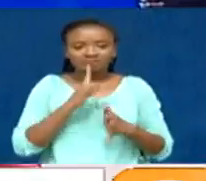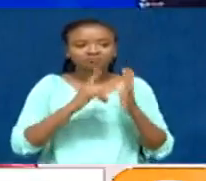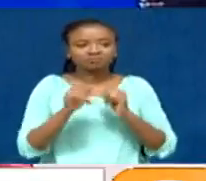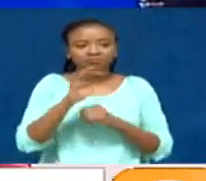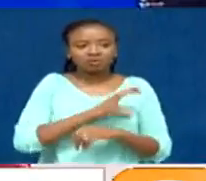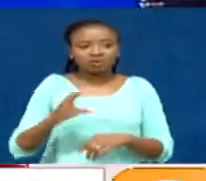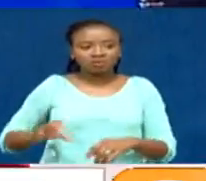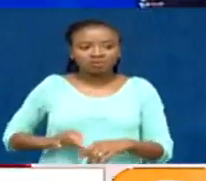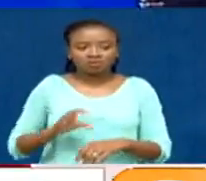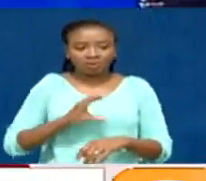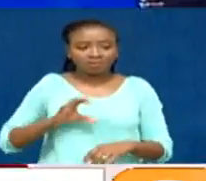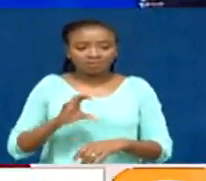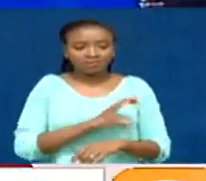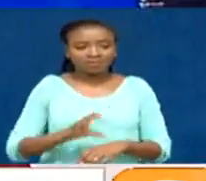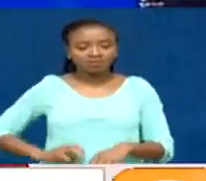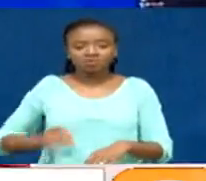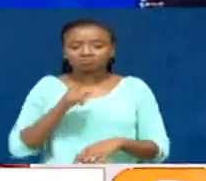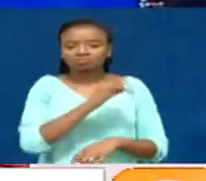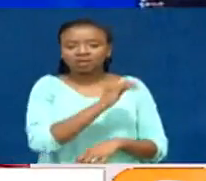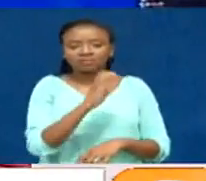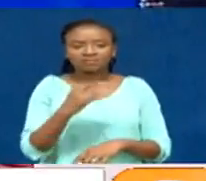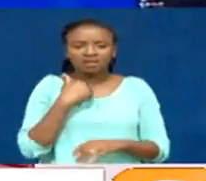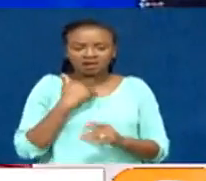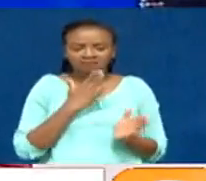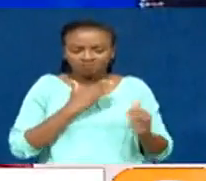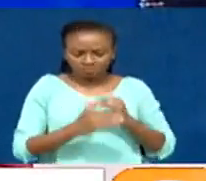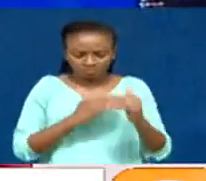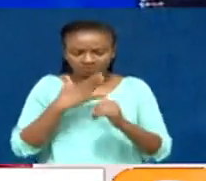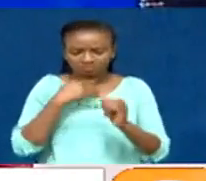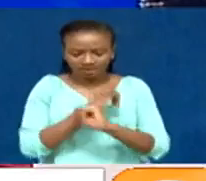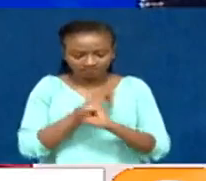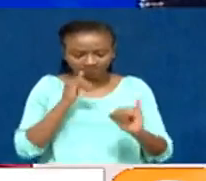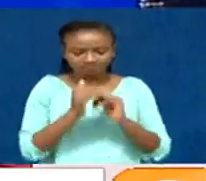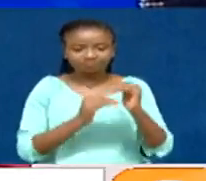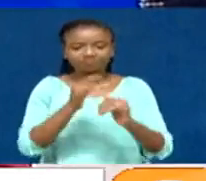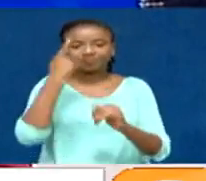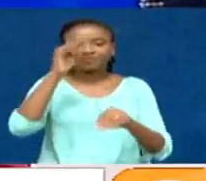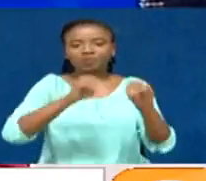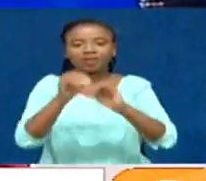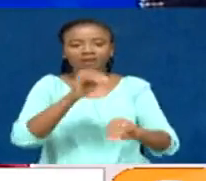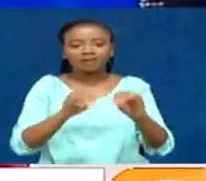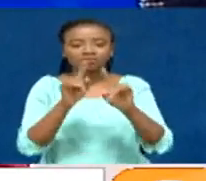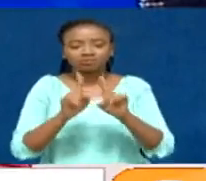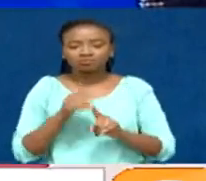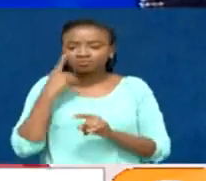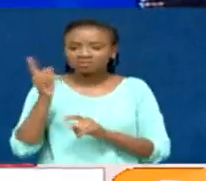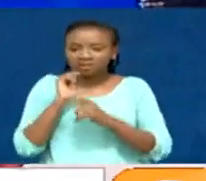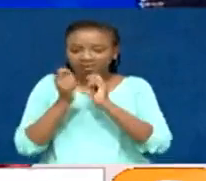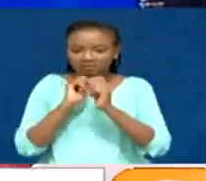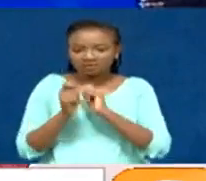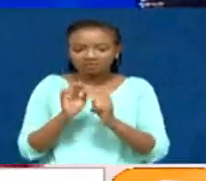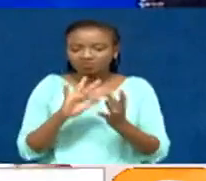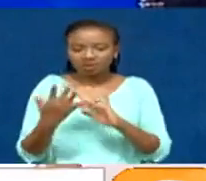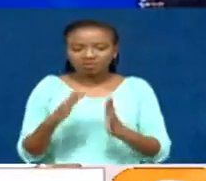in place means to ensure a credible electoral process. Sam Gituku looks at key timelines to the